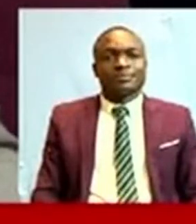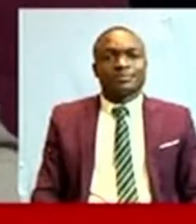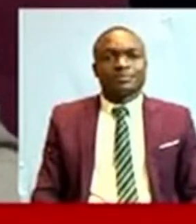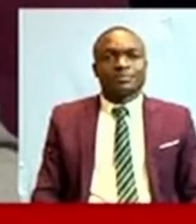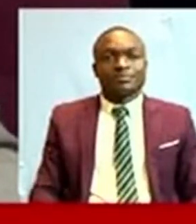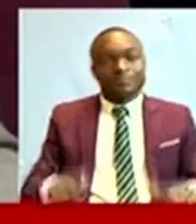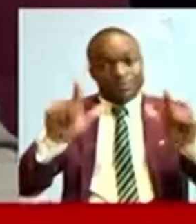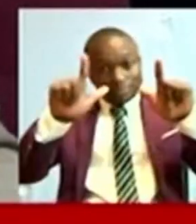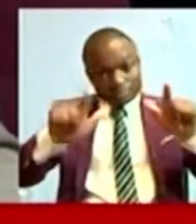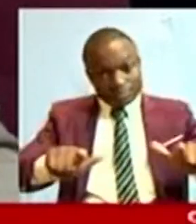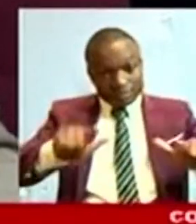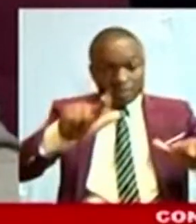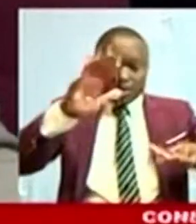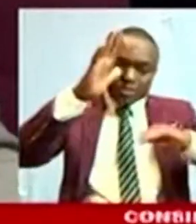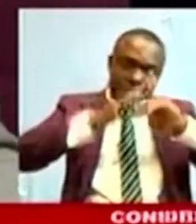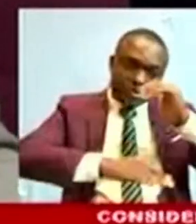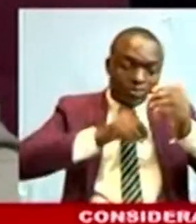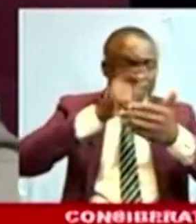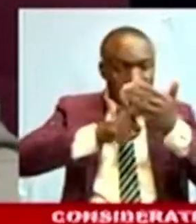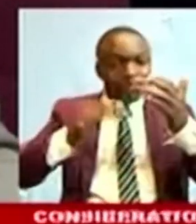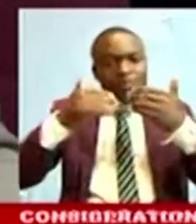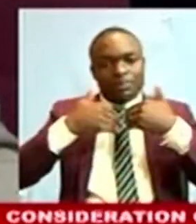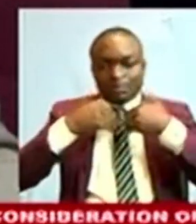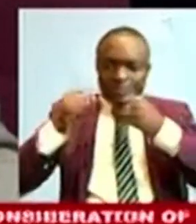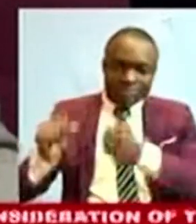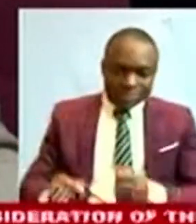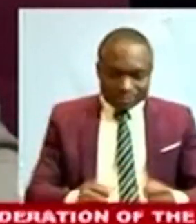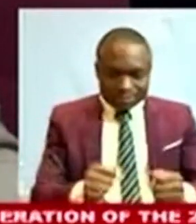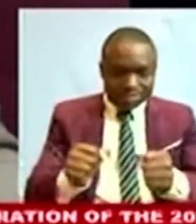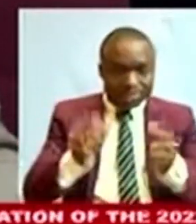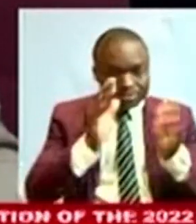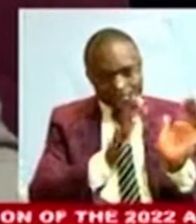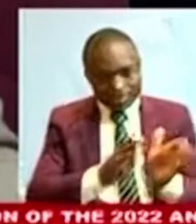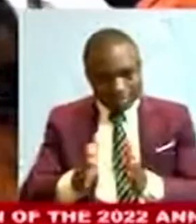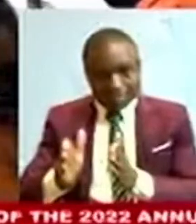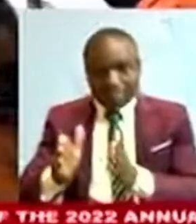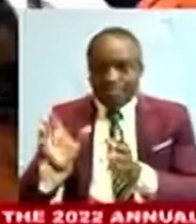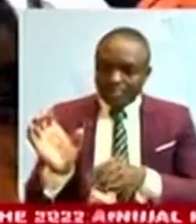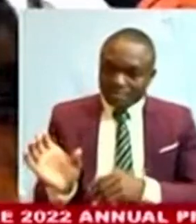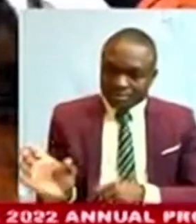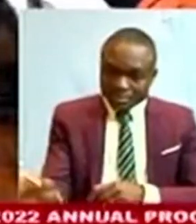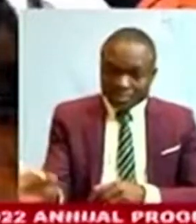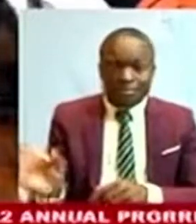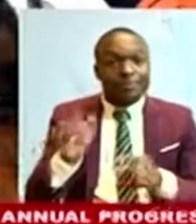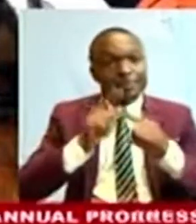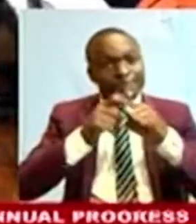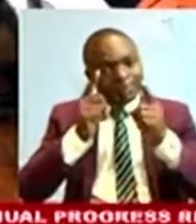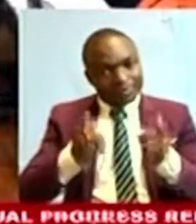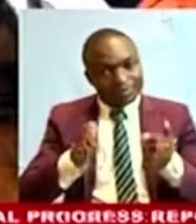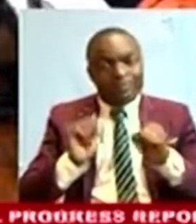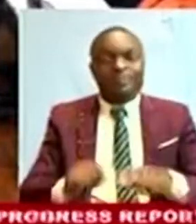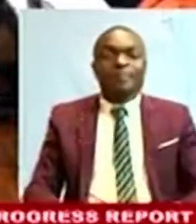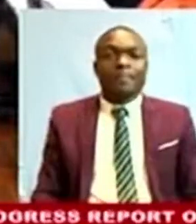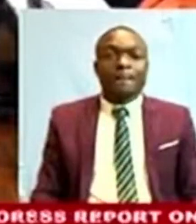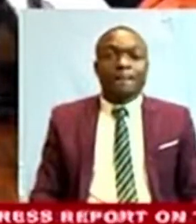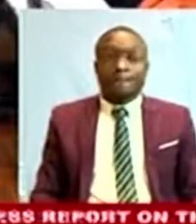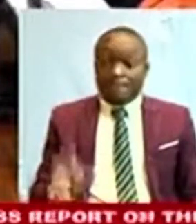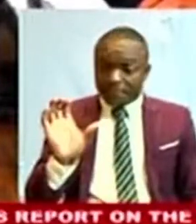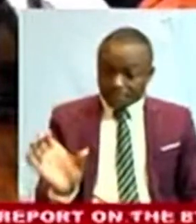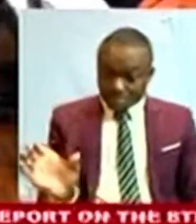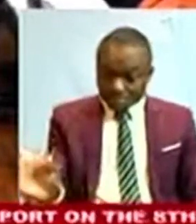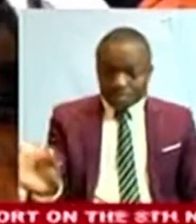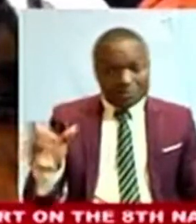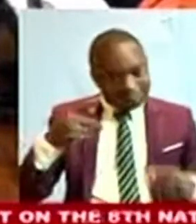lower than what we also have in the strategic plan for the sector. However, as a sector, we are